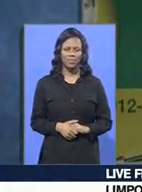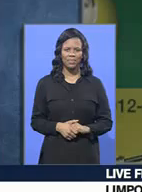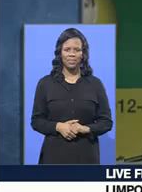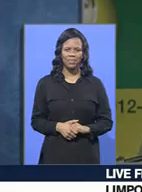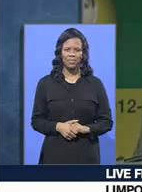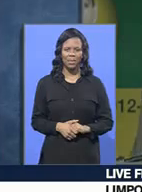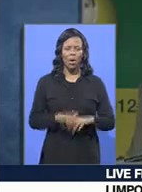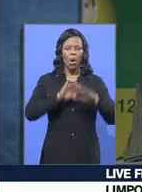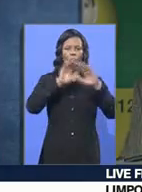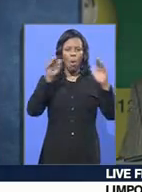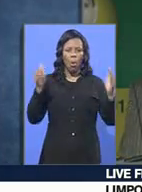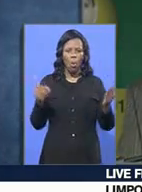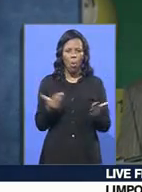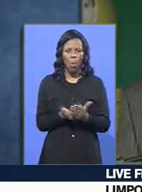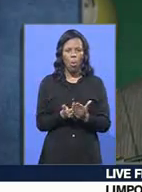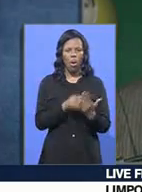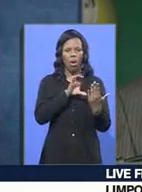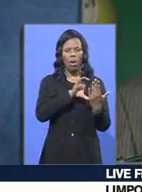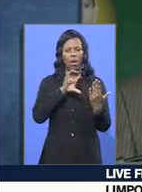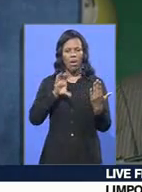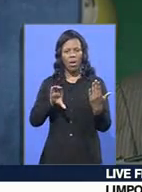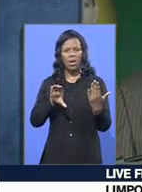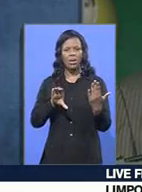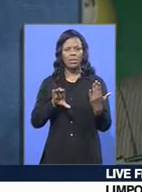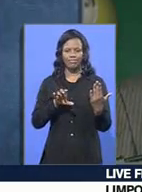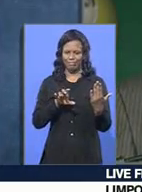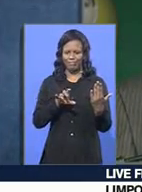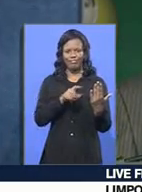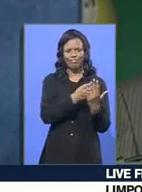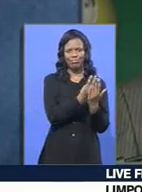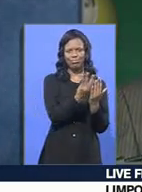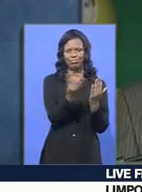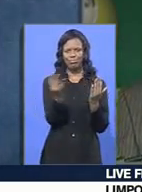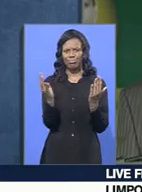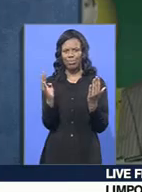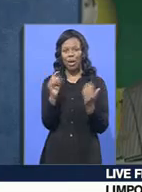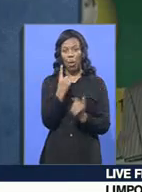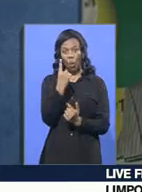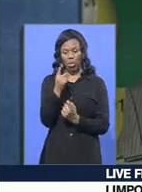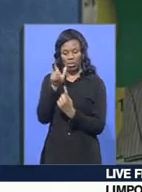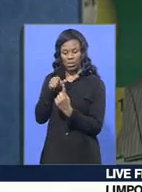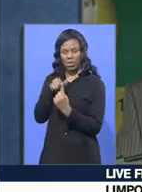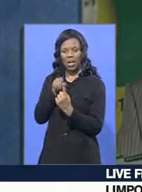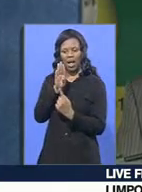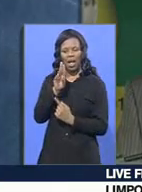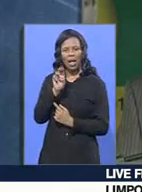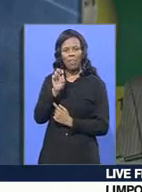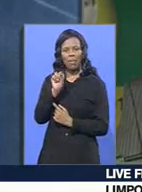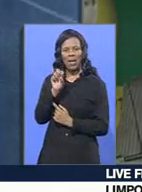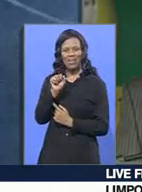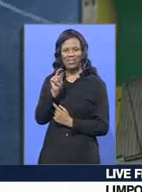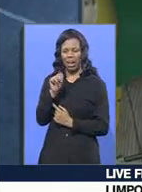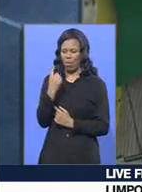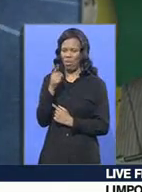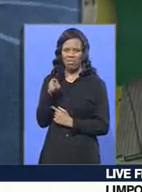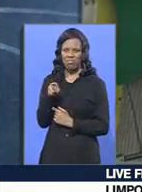All except Rusty Bernstein were found guilty and were sentenced to life imprisonment